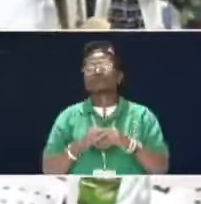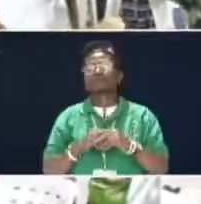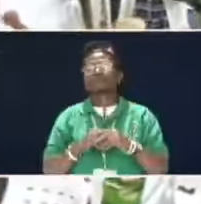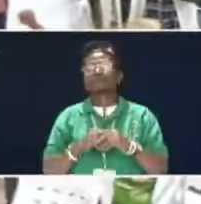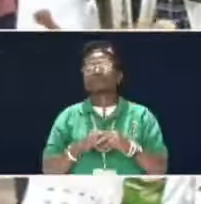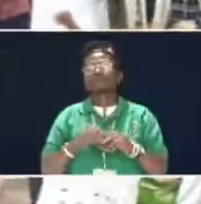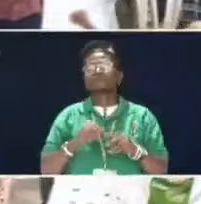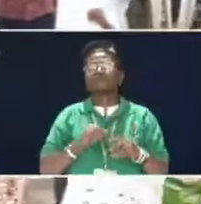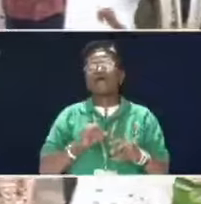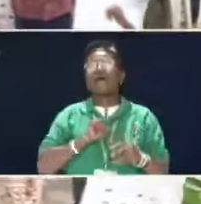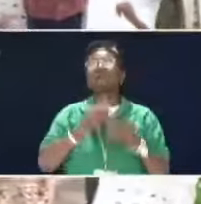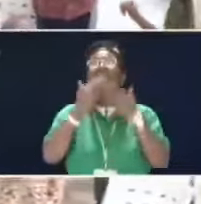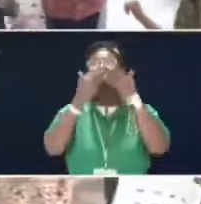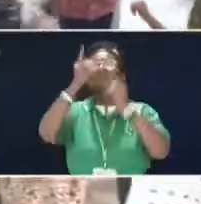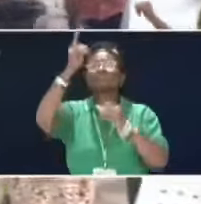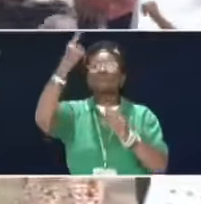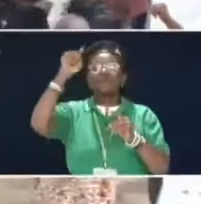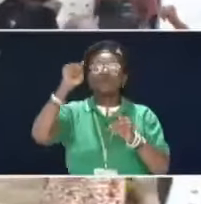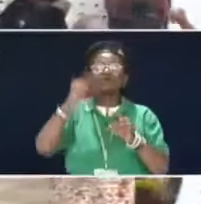battle, I thank you for tonight.